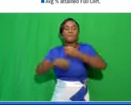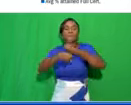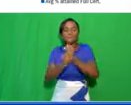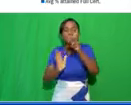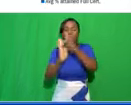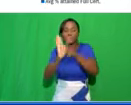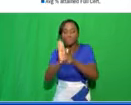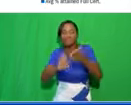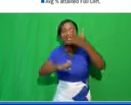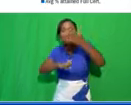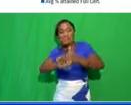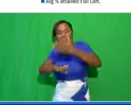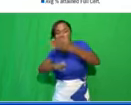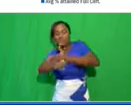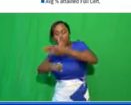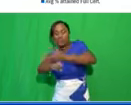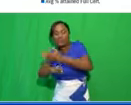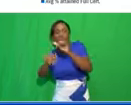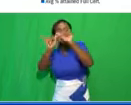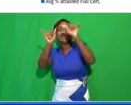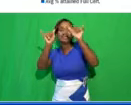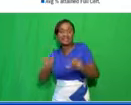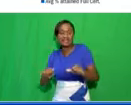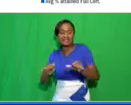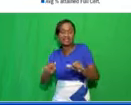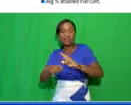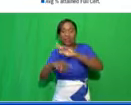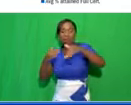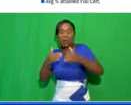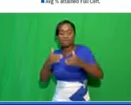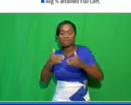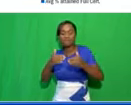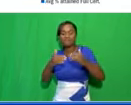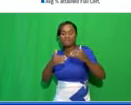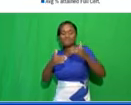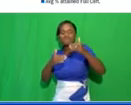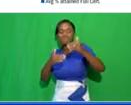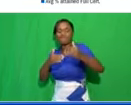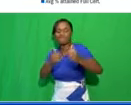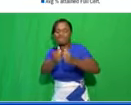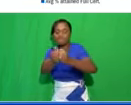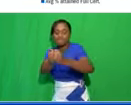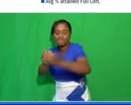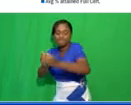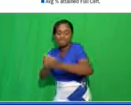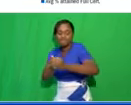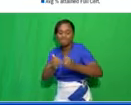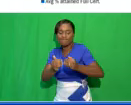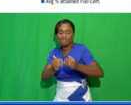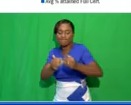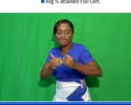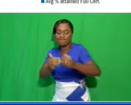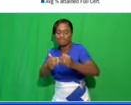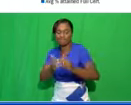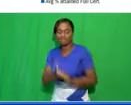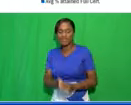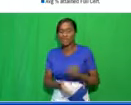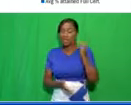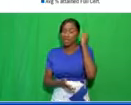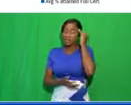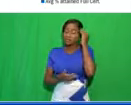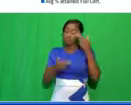system. And to improve a system, we all go forward together. All right? So I know your head